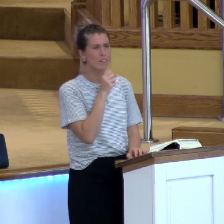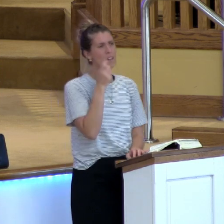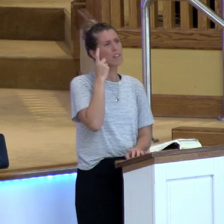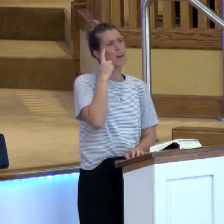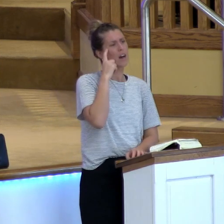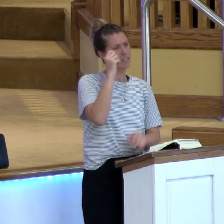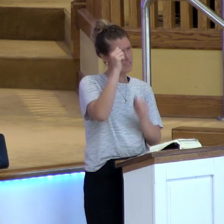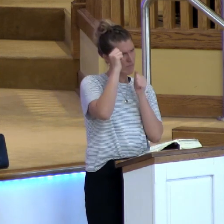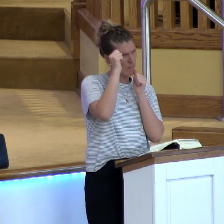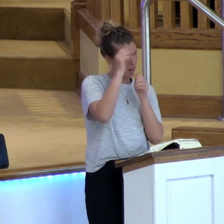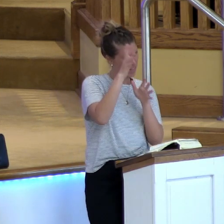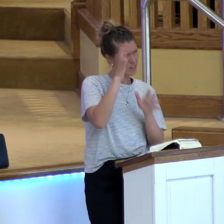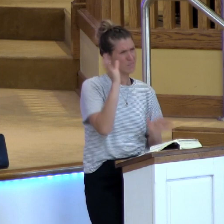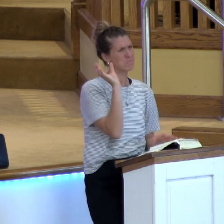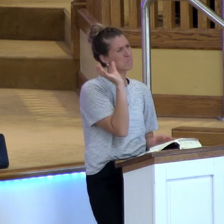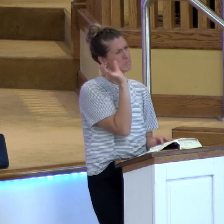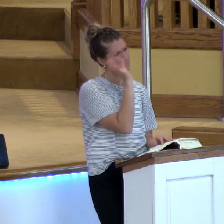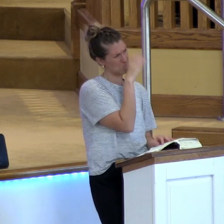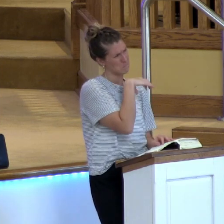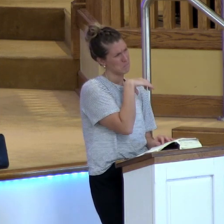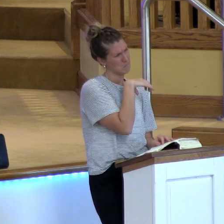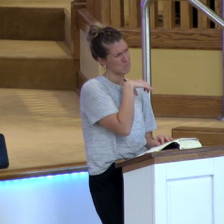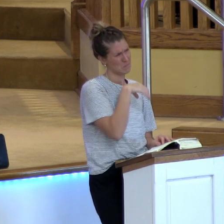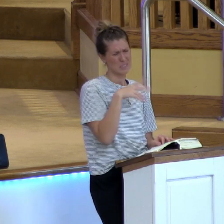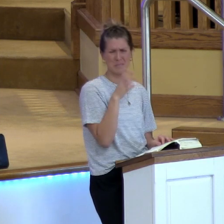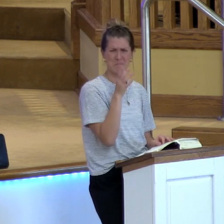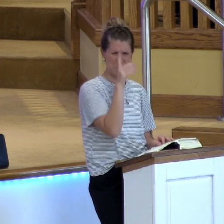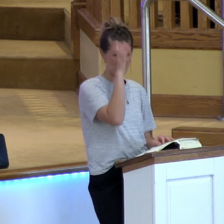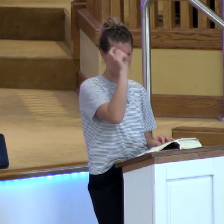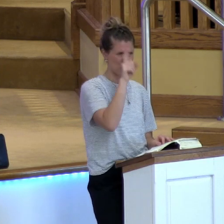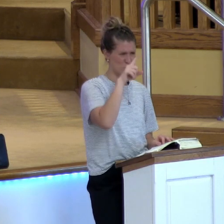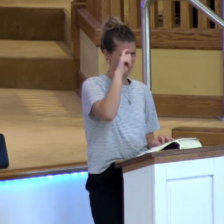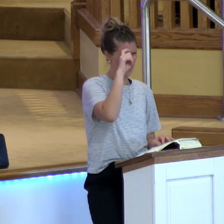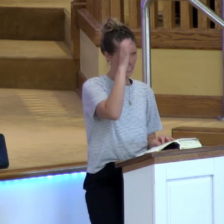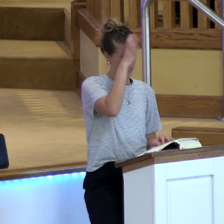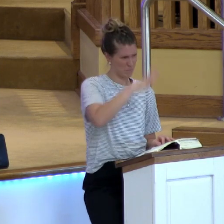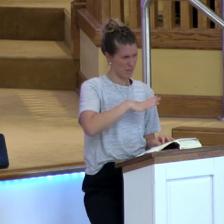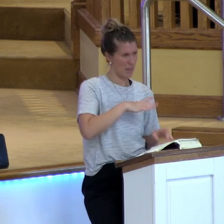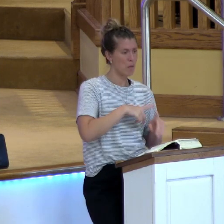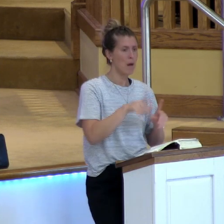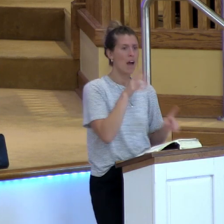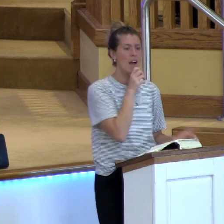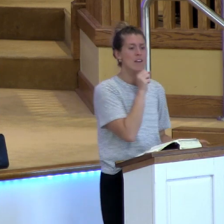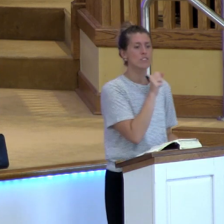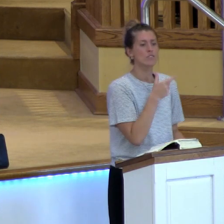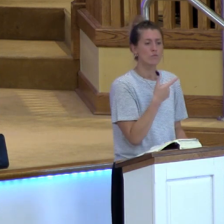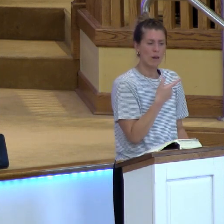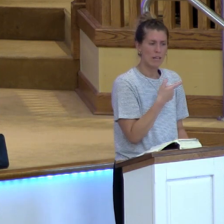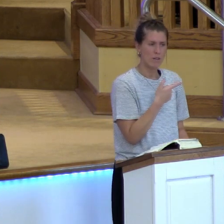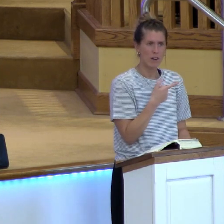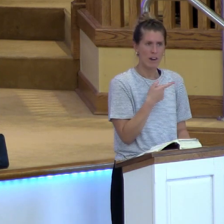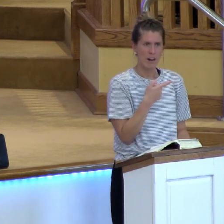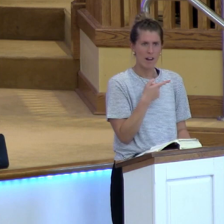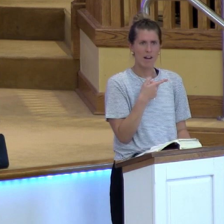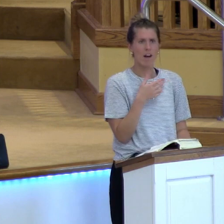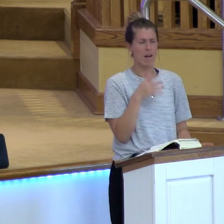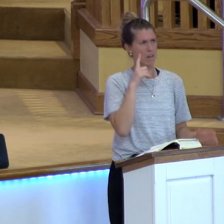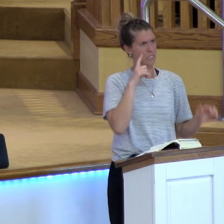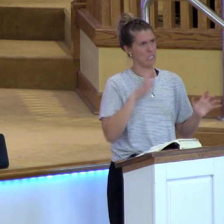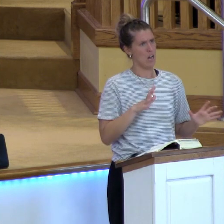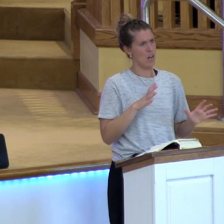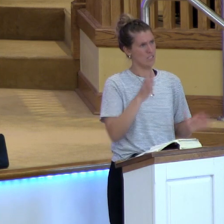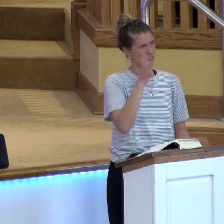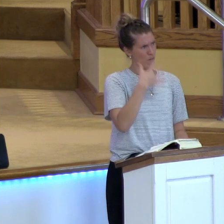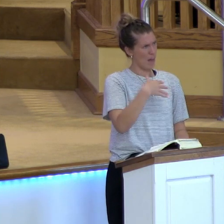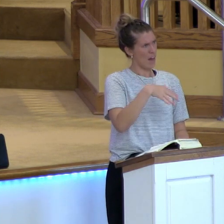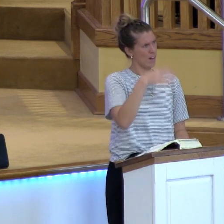his father an odd, absurd, and strange man. But at 21 years old, he was shocked at how much